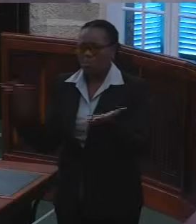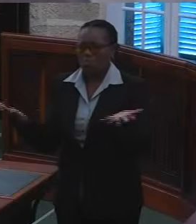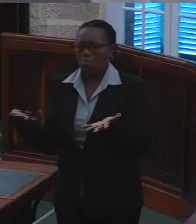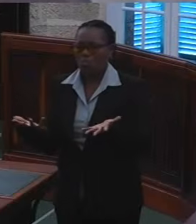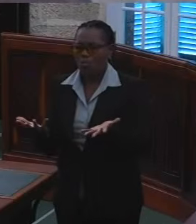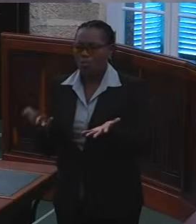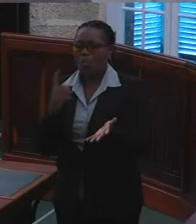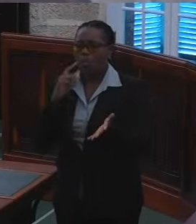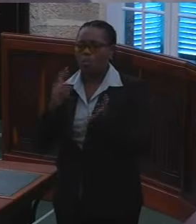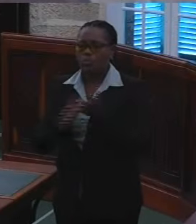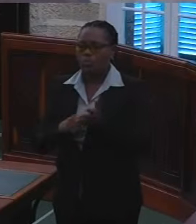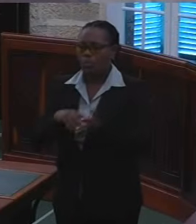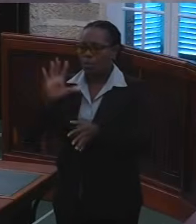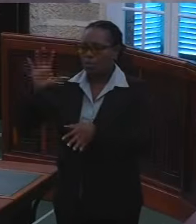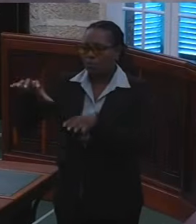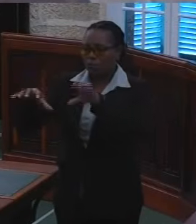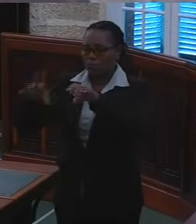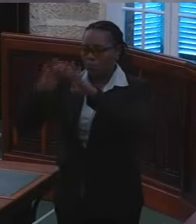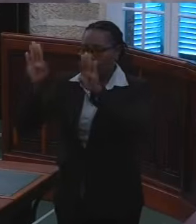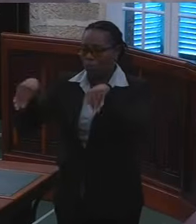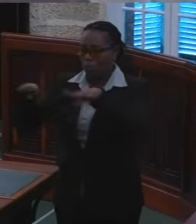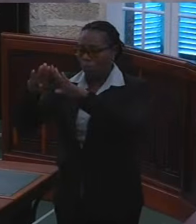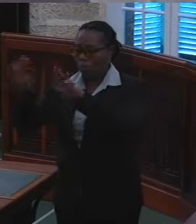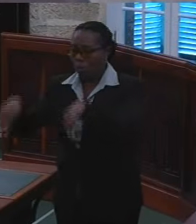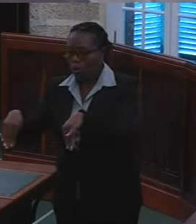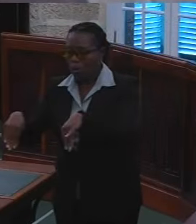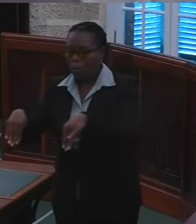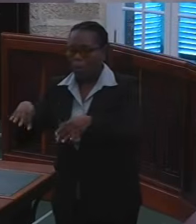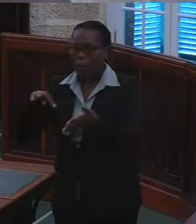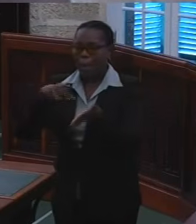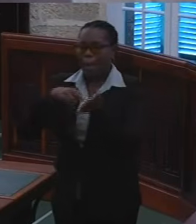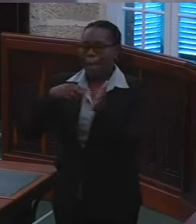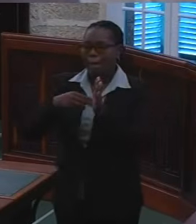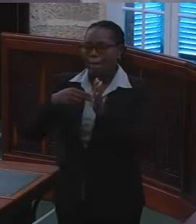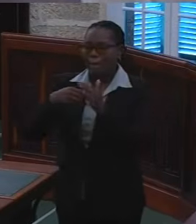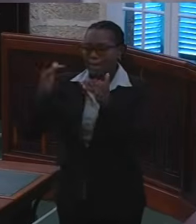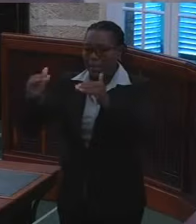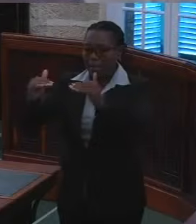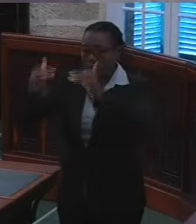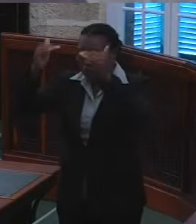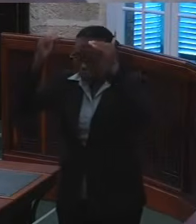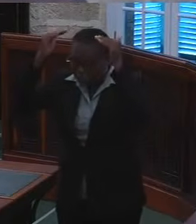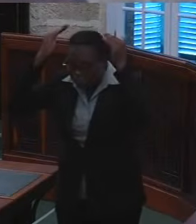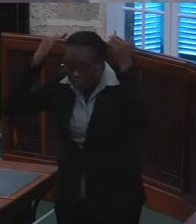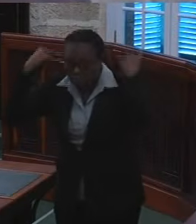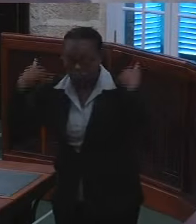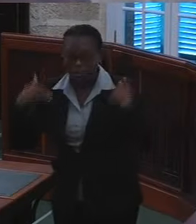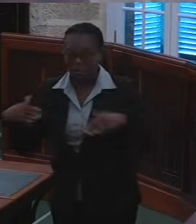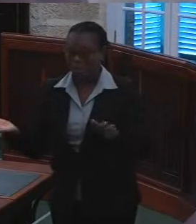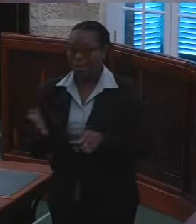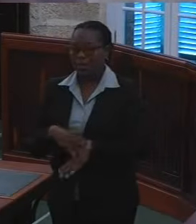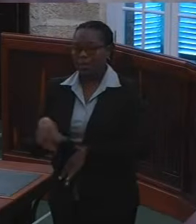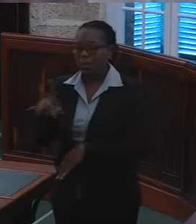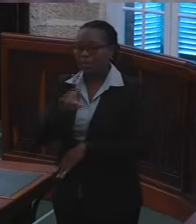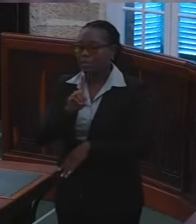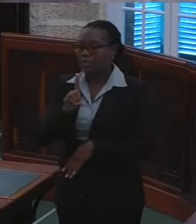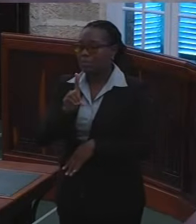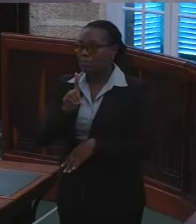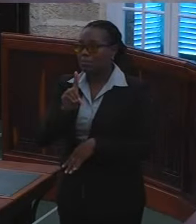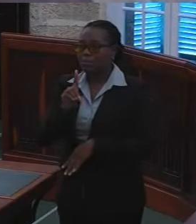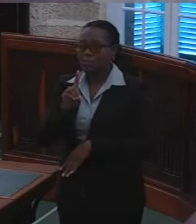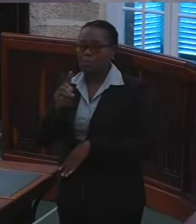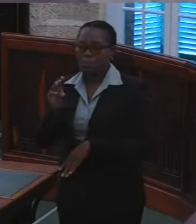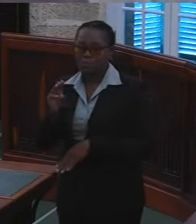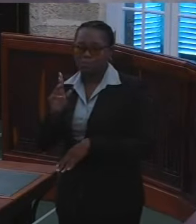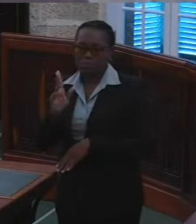this legislation does not include a shelter as referred to under the disaster preparedness